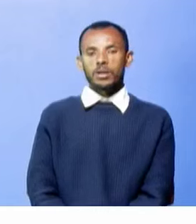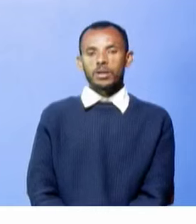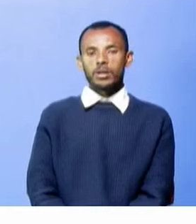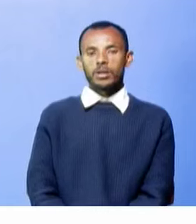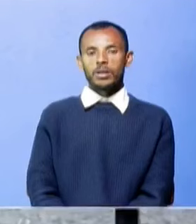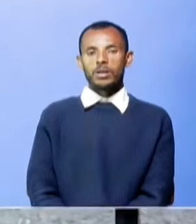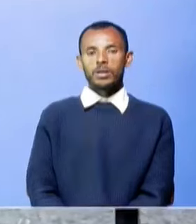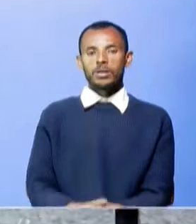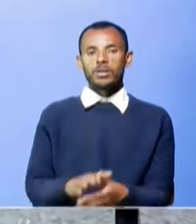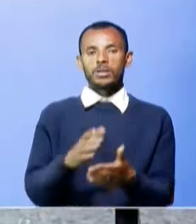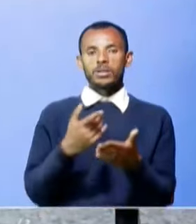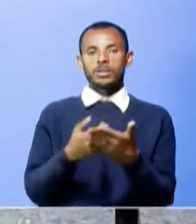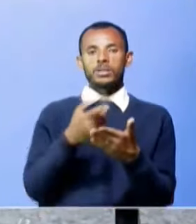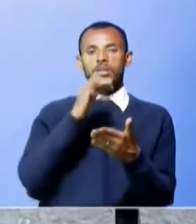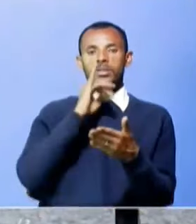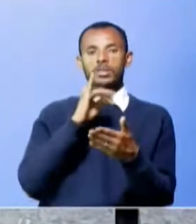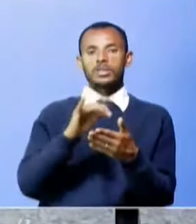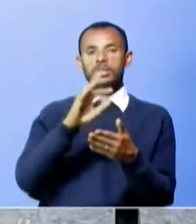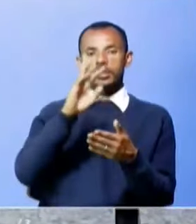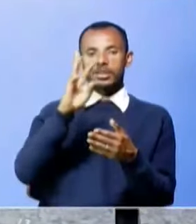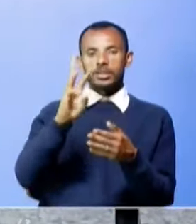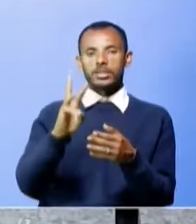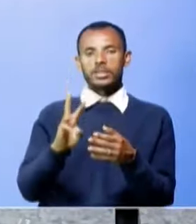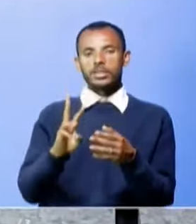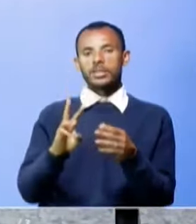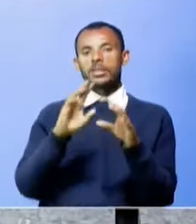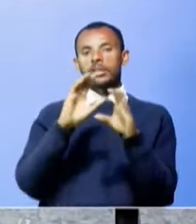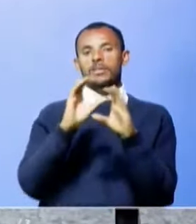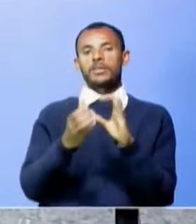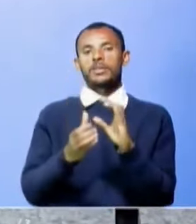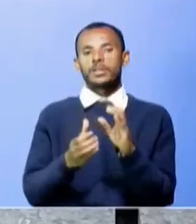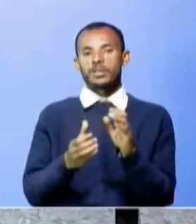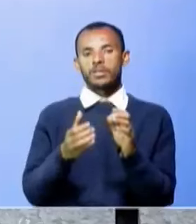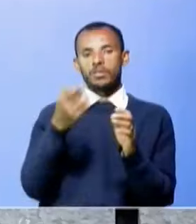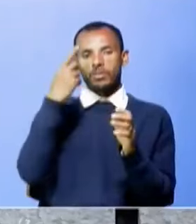Okay, so this is the 6th definition that we have for today.